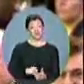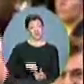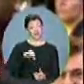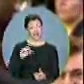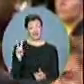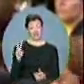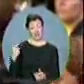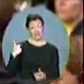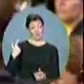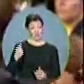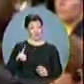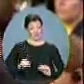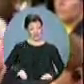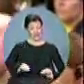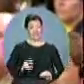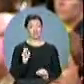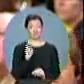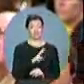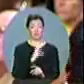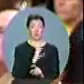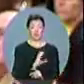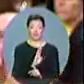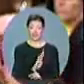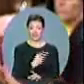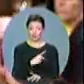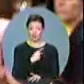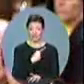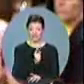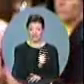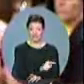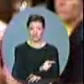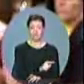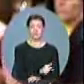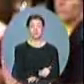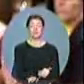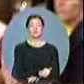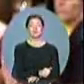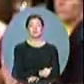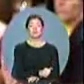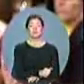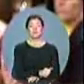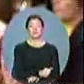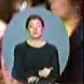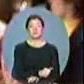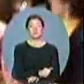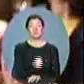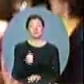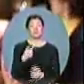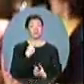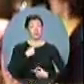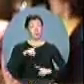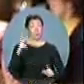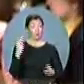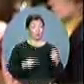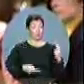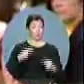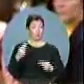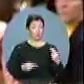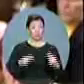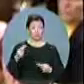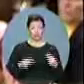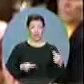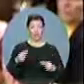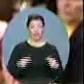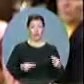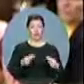a tremendous, strategic, compelling speech on our vision of global commerce, on the Asia-Pacific